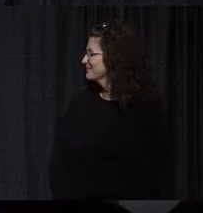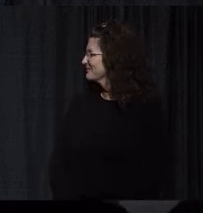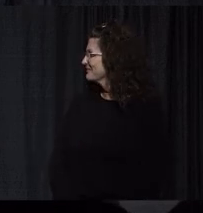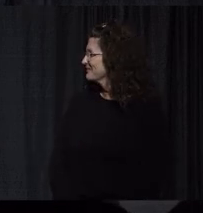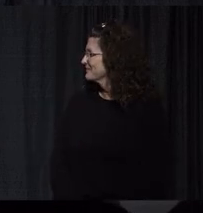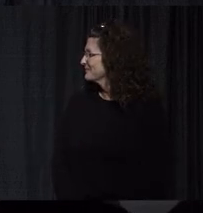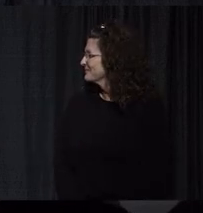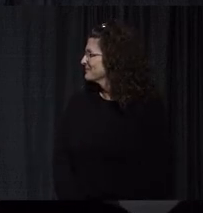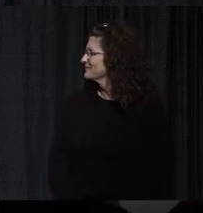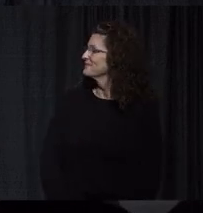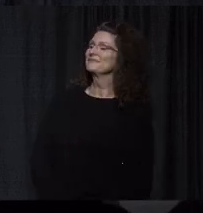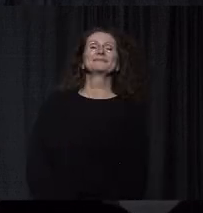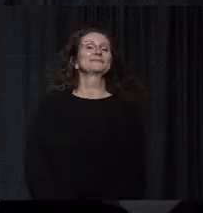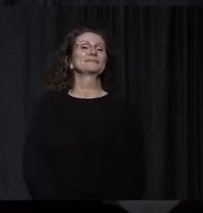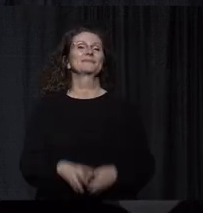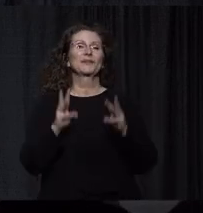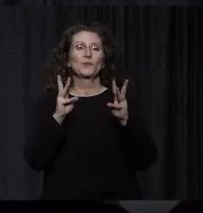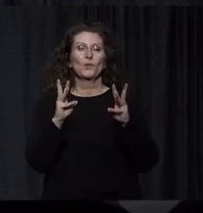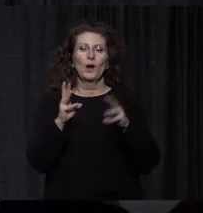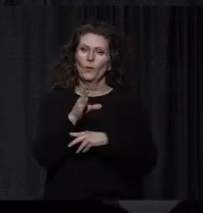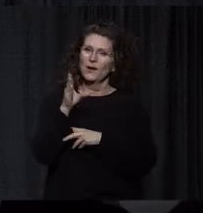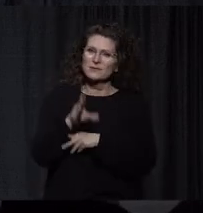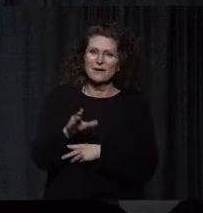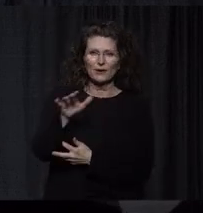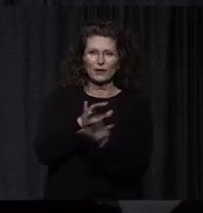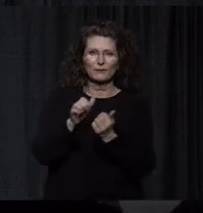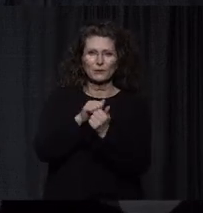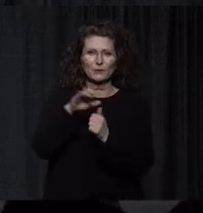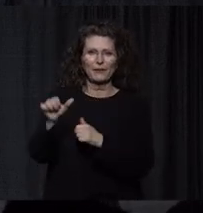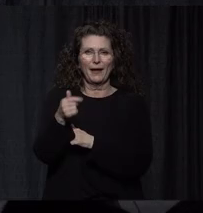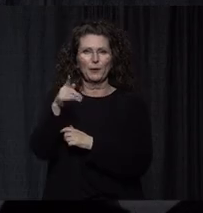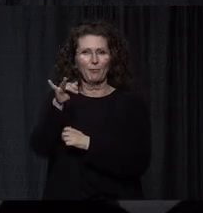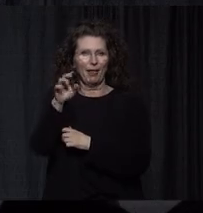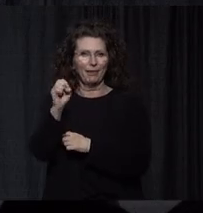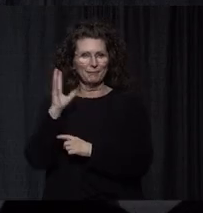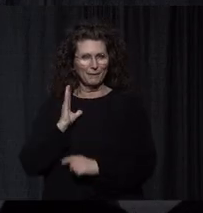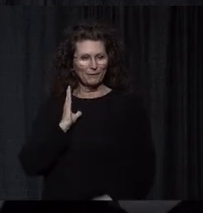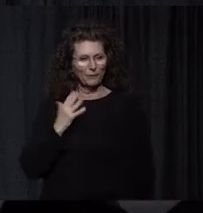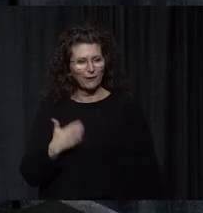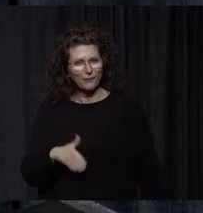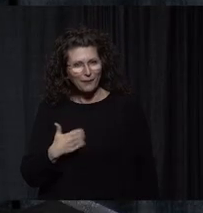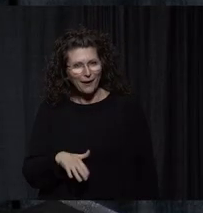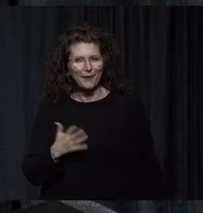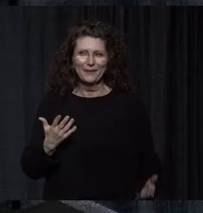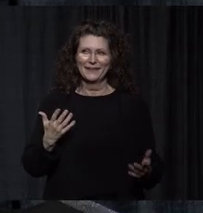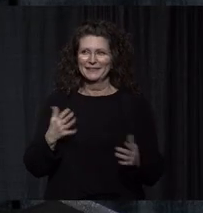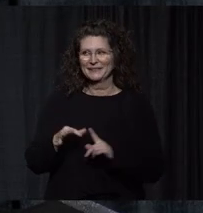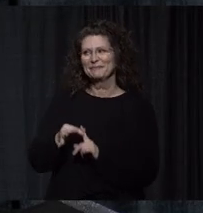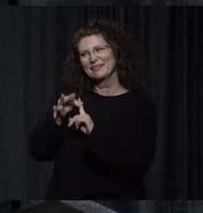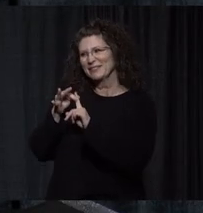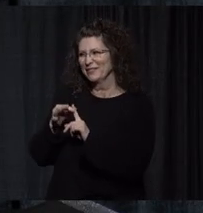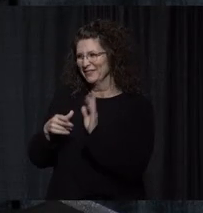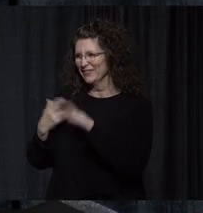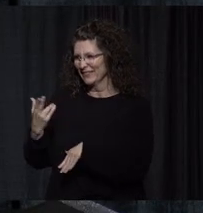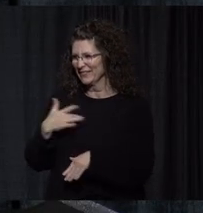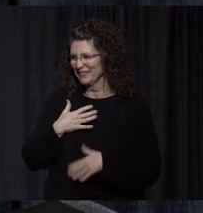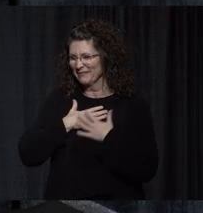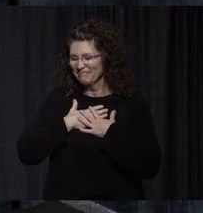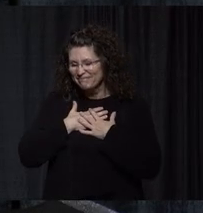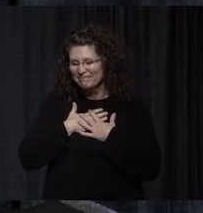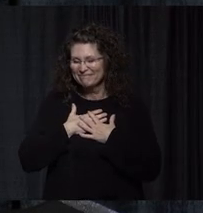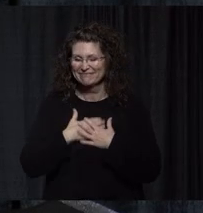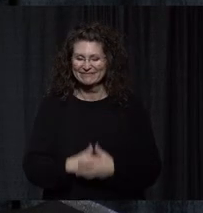Wow, I've never been confused with another Paulette before, so that was kind of special.